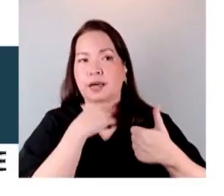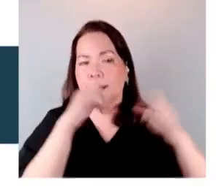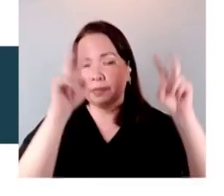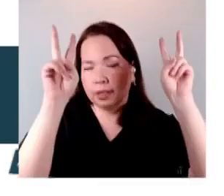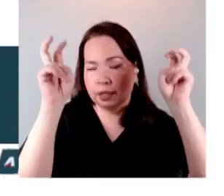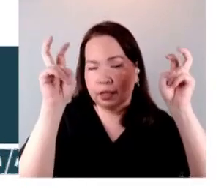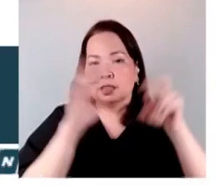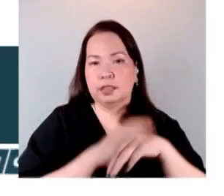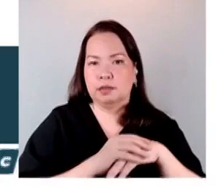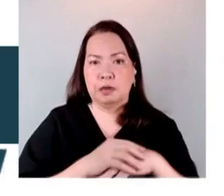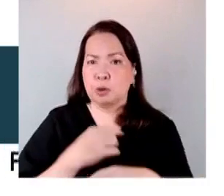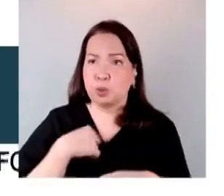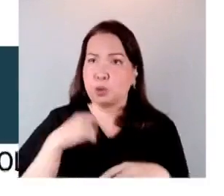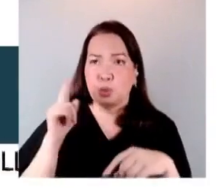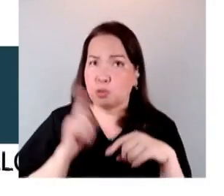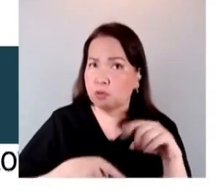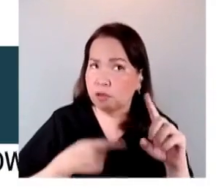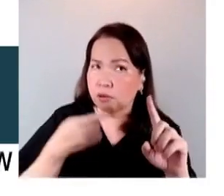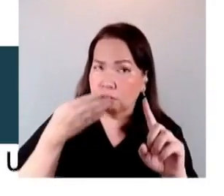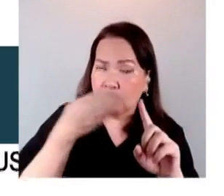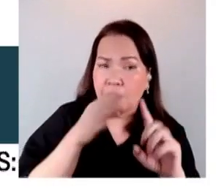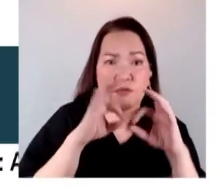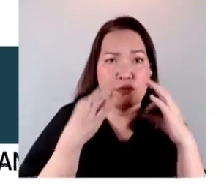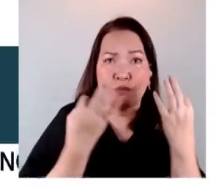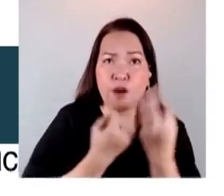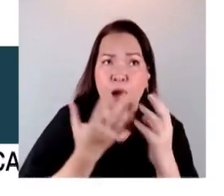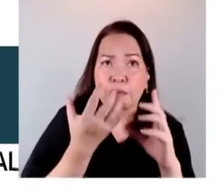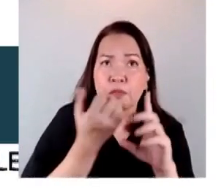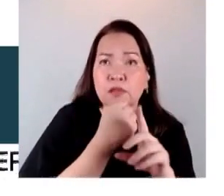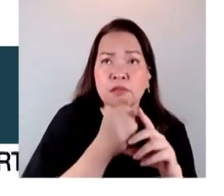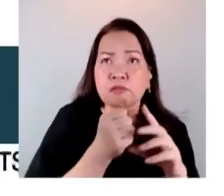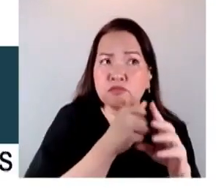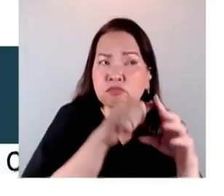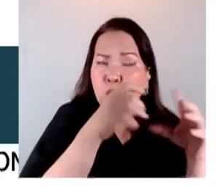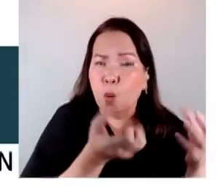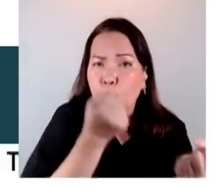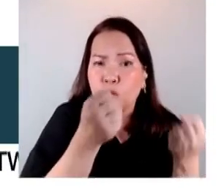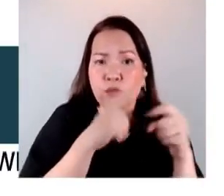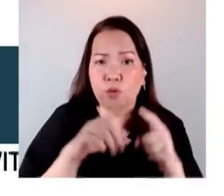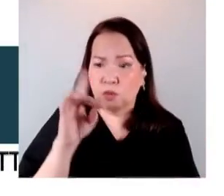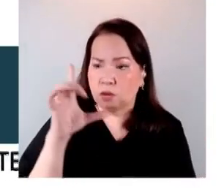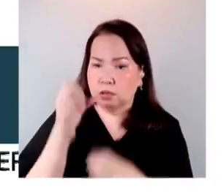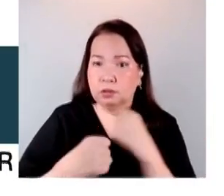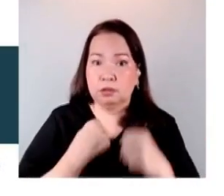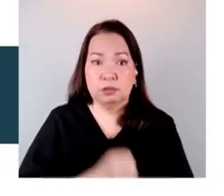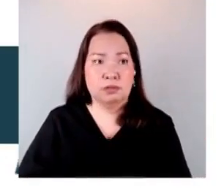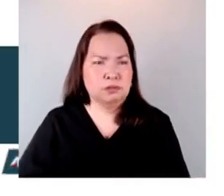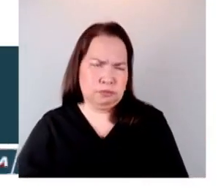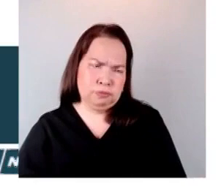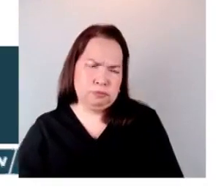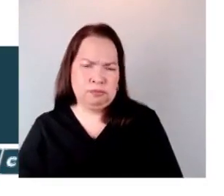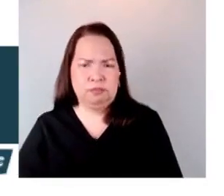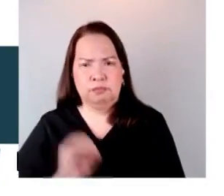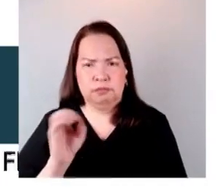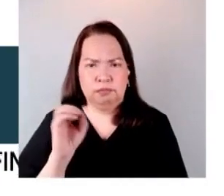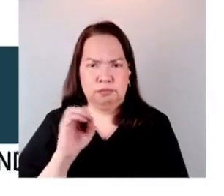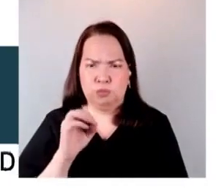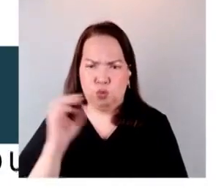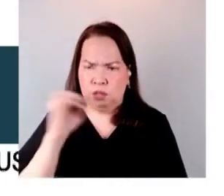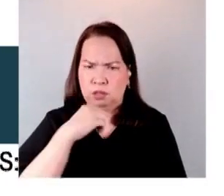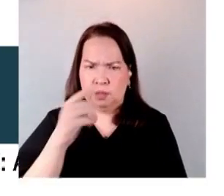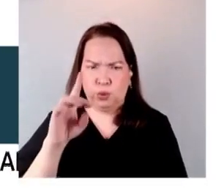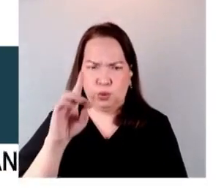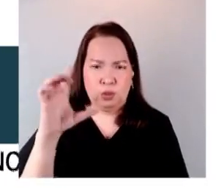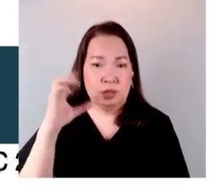that we cannot go after the Marcos family's assets for 100 years. Nobody is saying that it will take 100